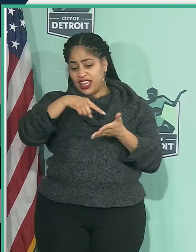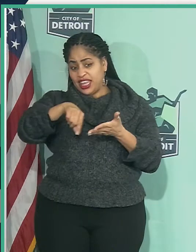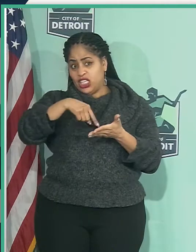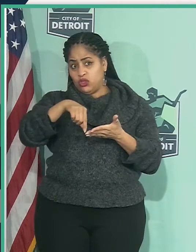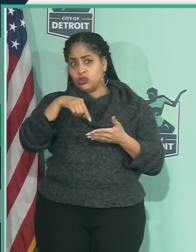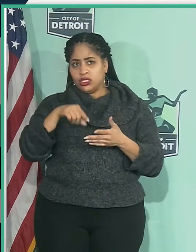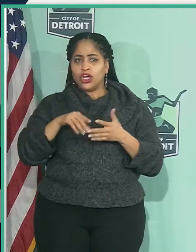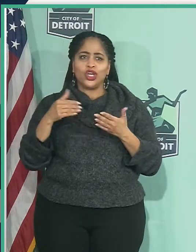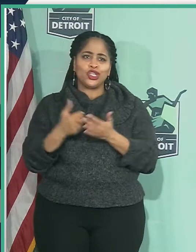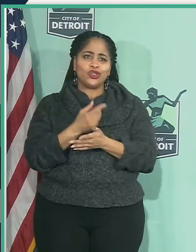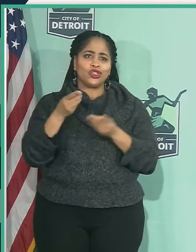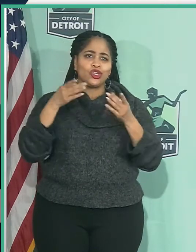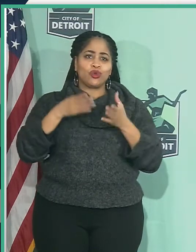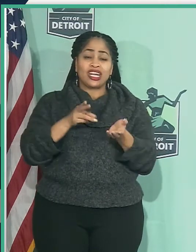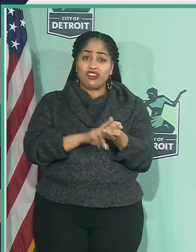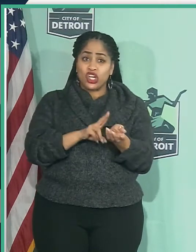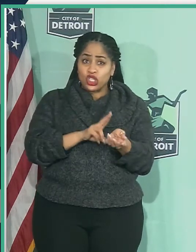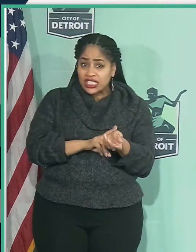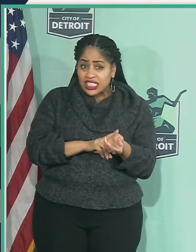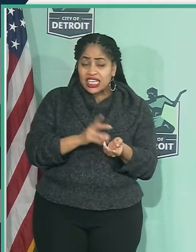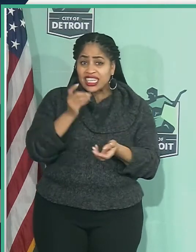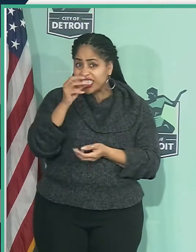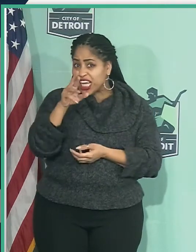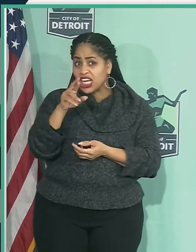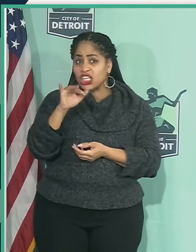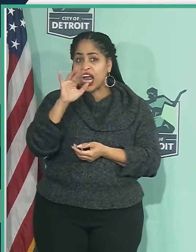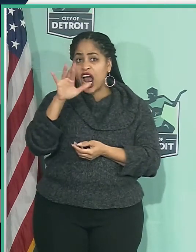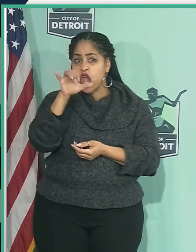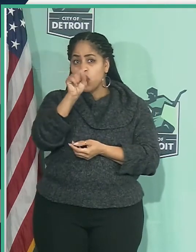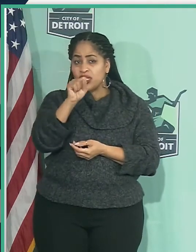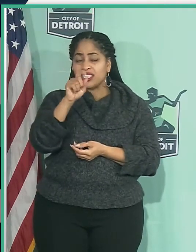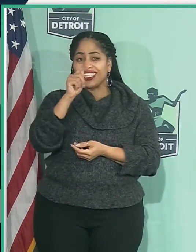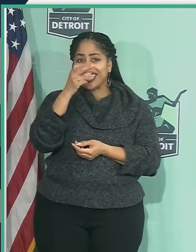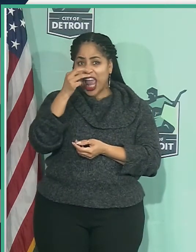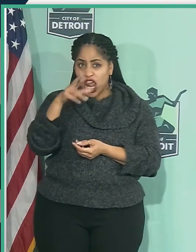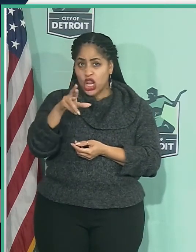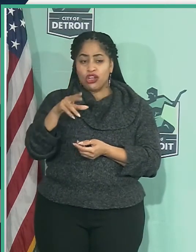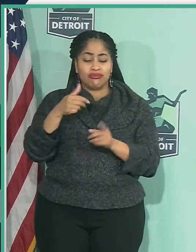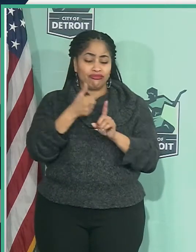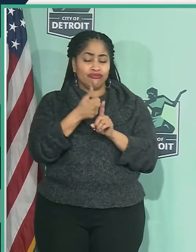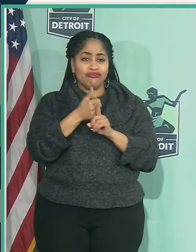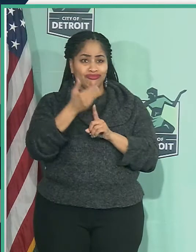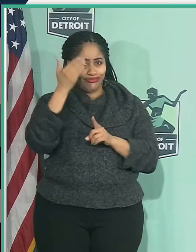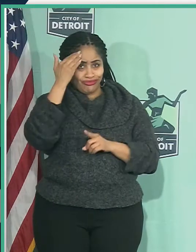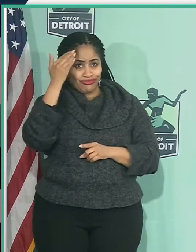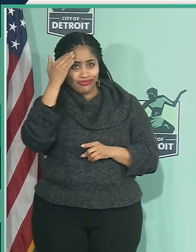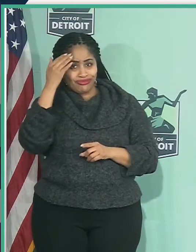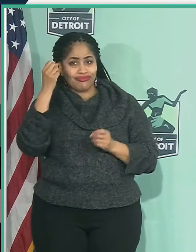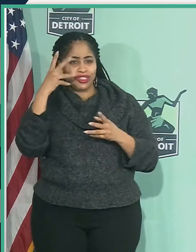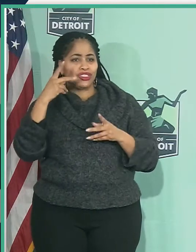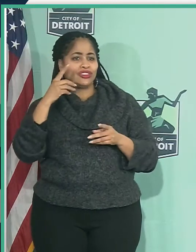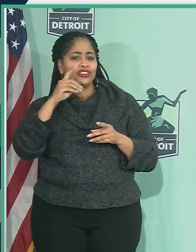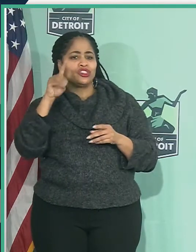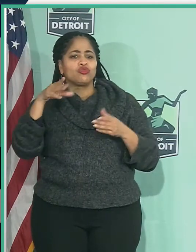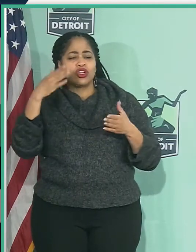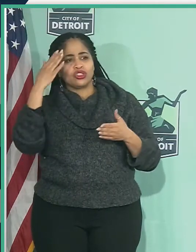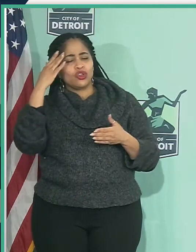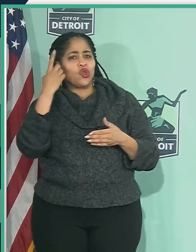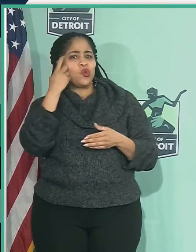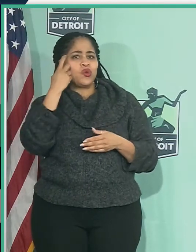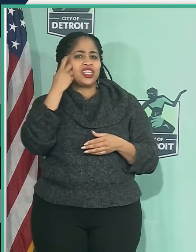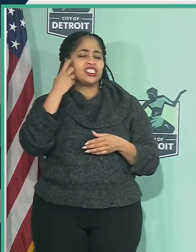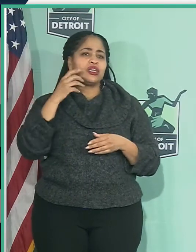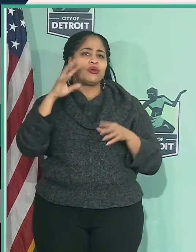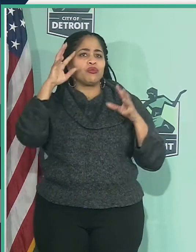new director of nursing, Dr. Iris Taylor. And while she may be known to many Detroiters as the recent president of the Detroit